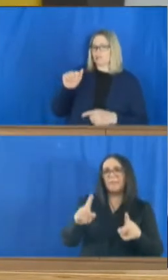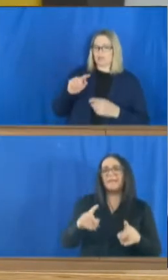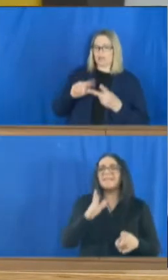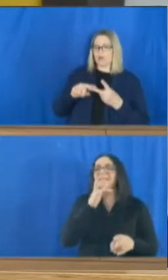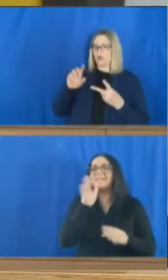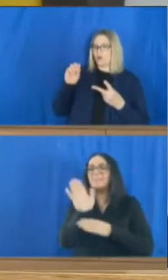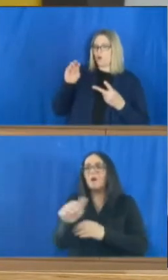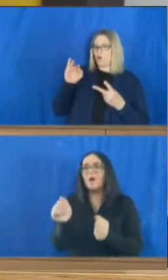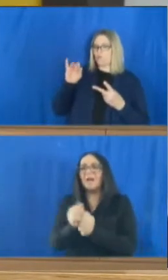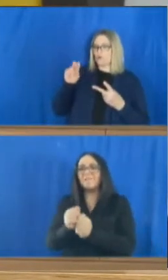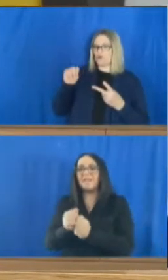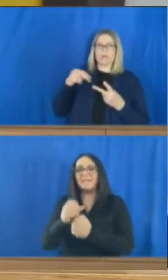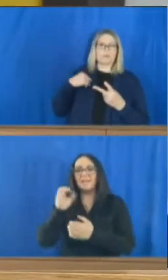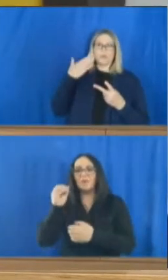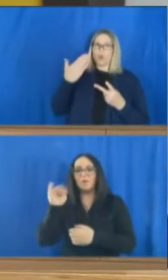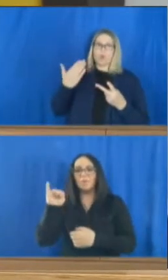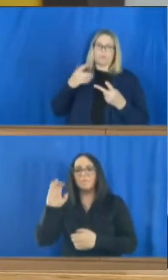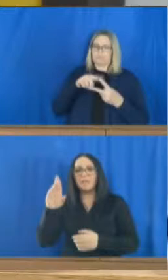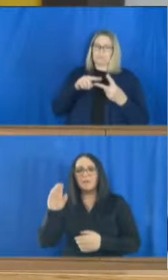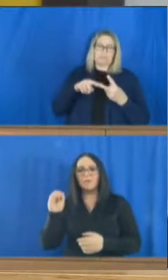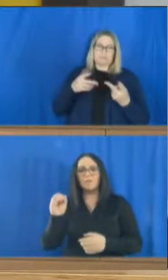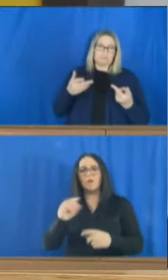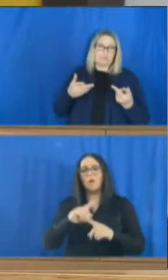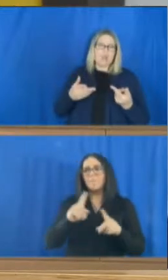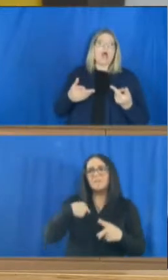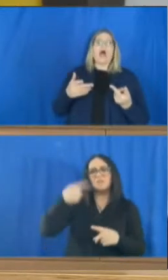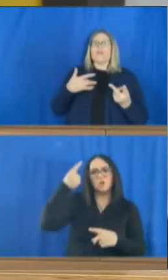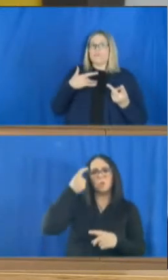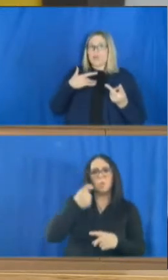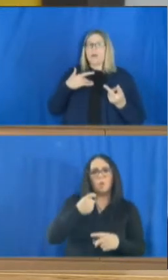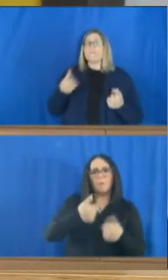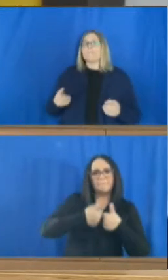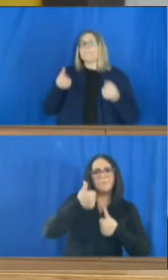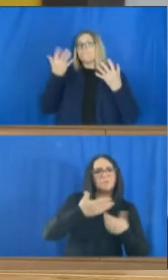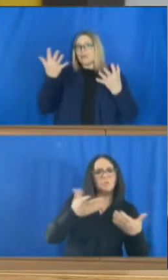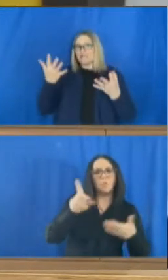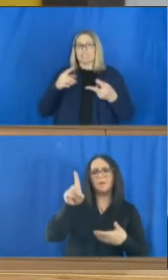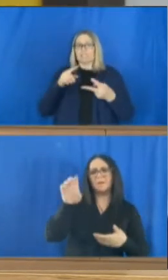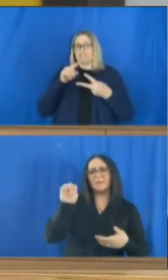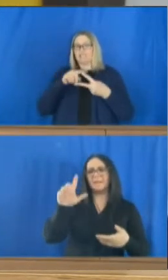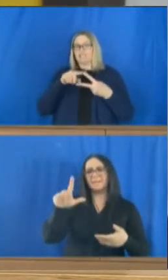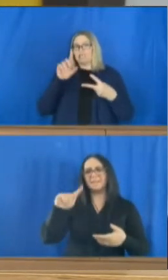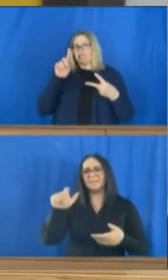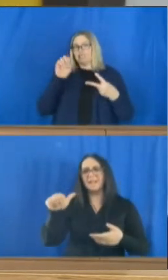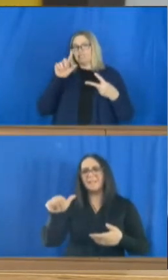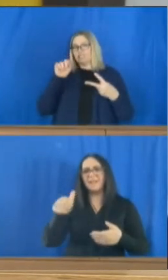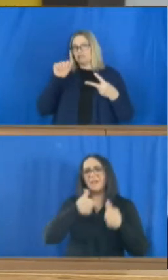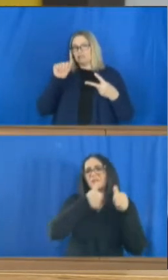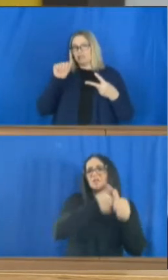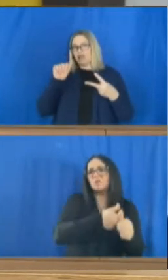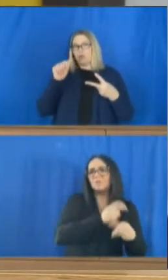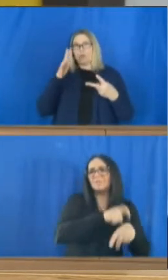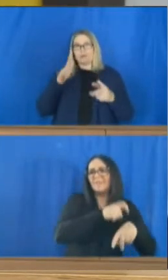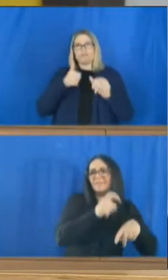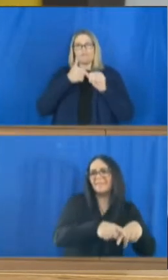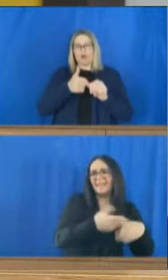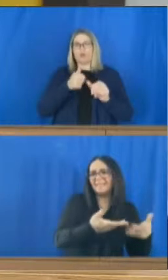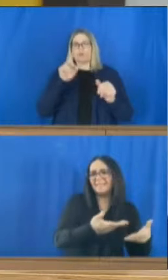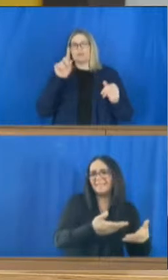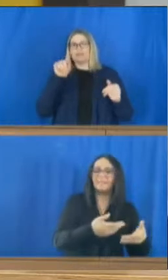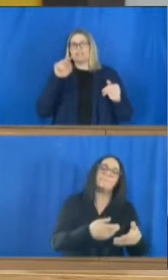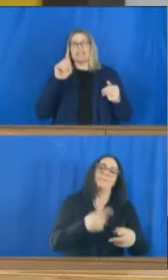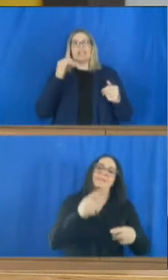people, so we have data on how many people were vaccinated, 1-dose, 2-dose boosters.